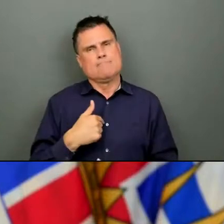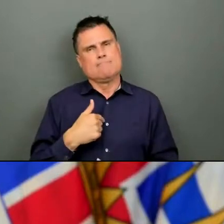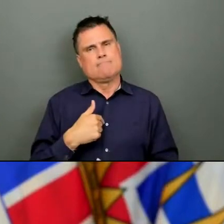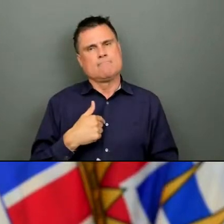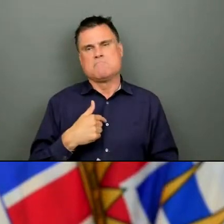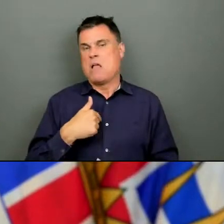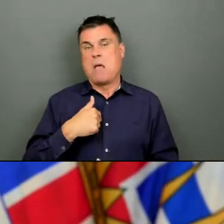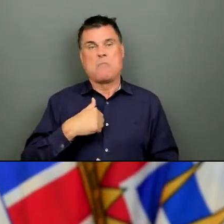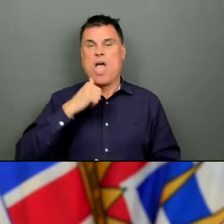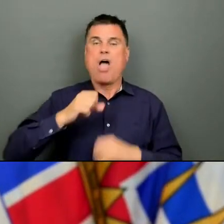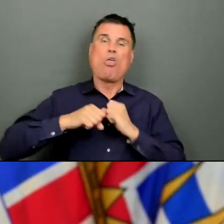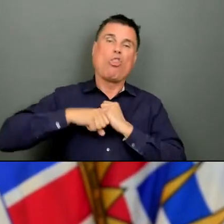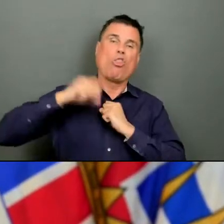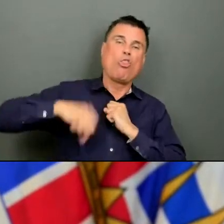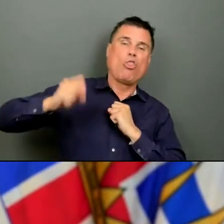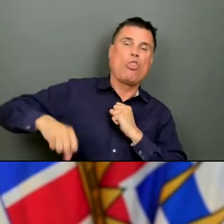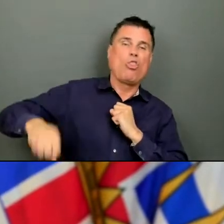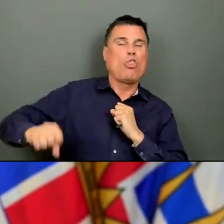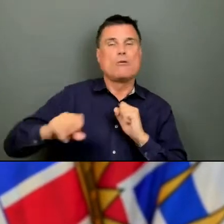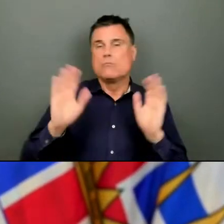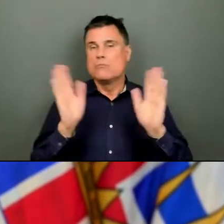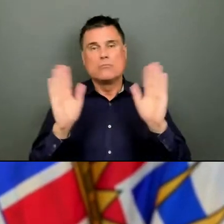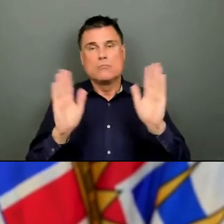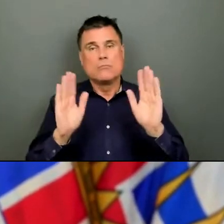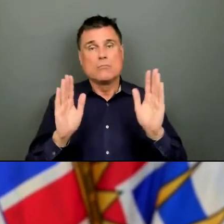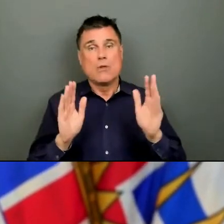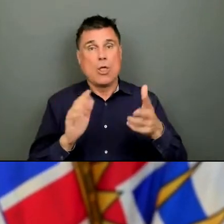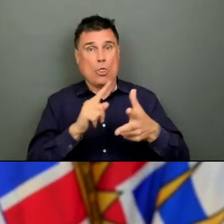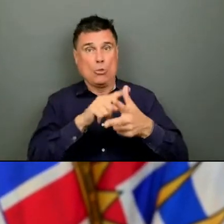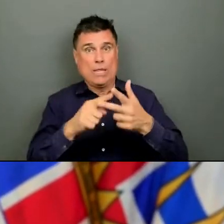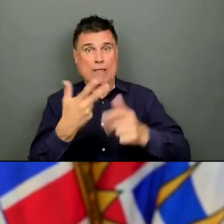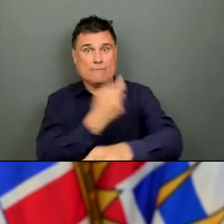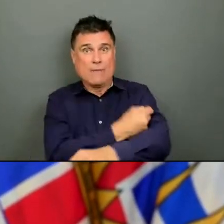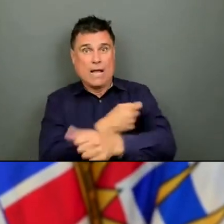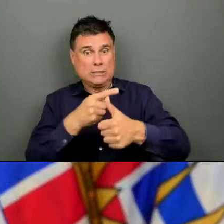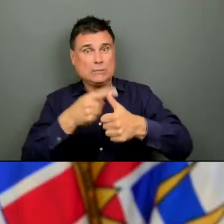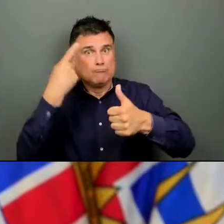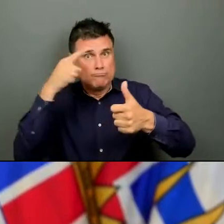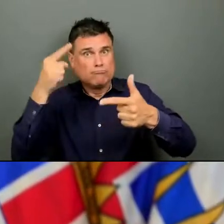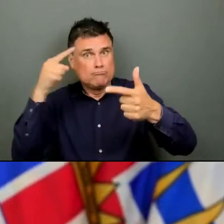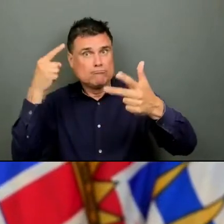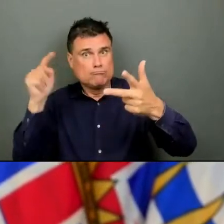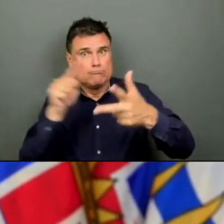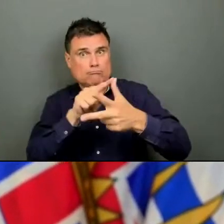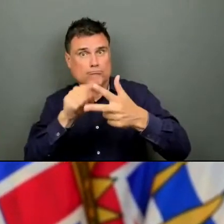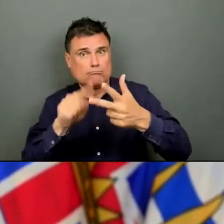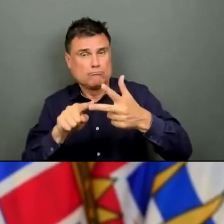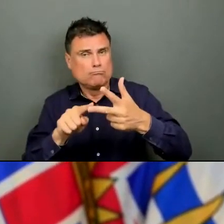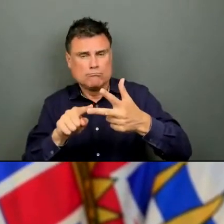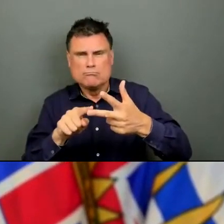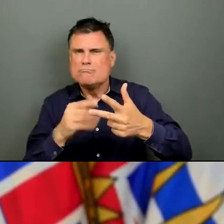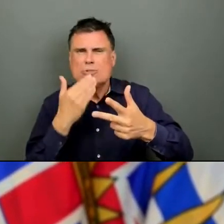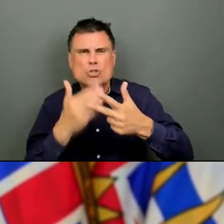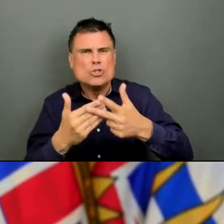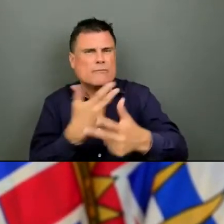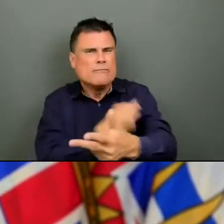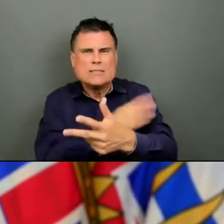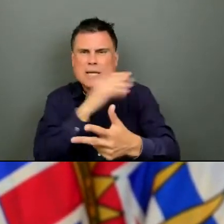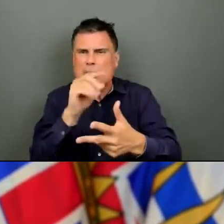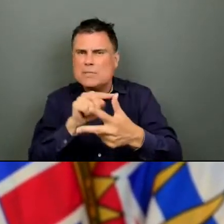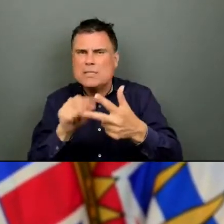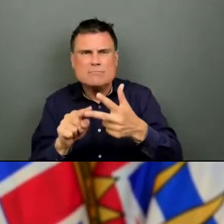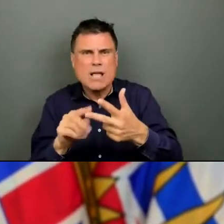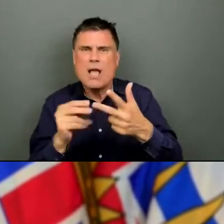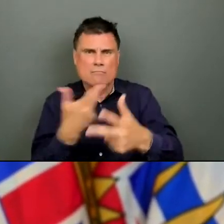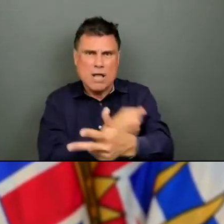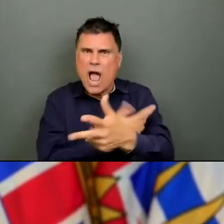vaccines are so good and they work well and they last, you know, those are the things that we had all of these questions about.